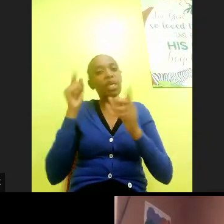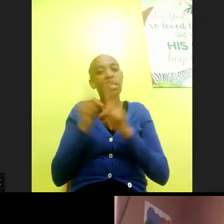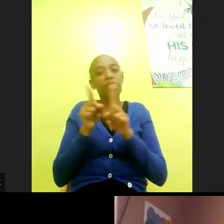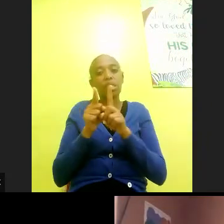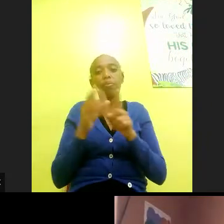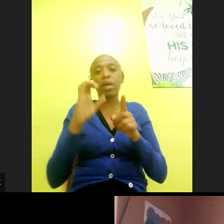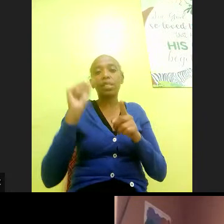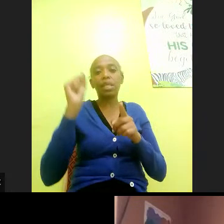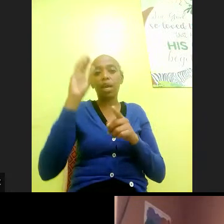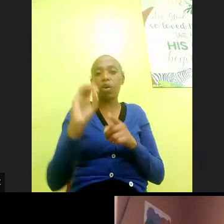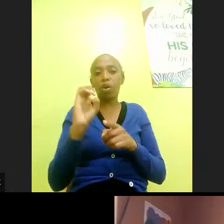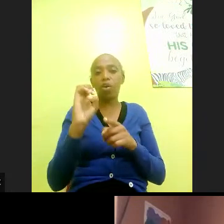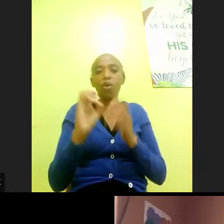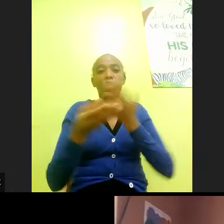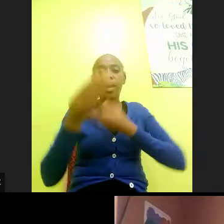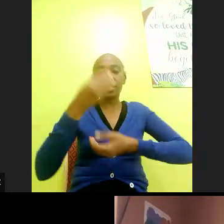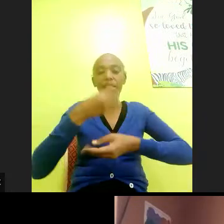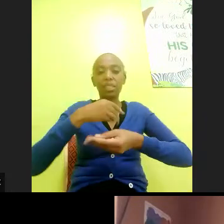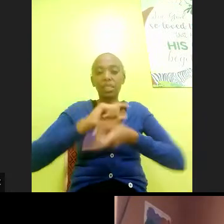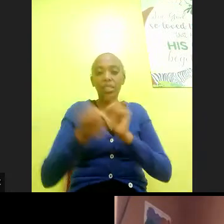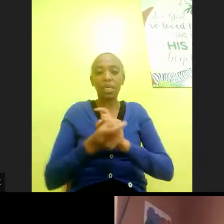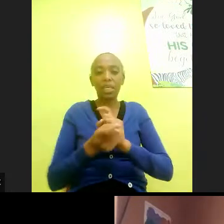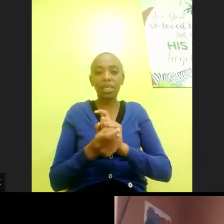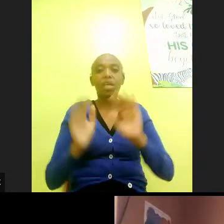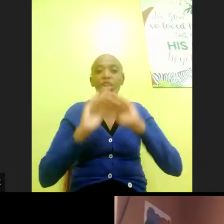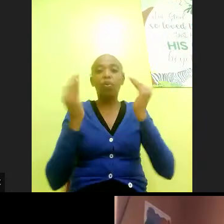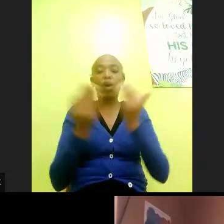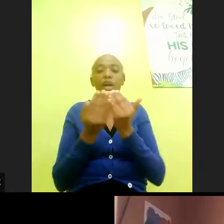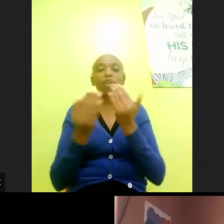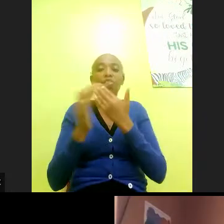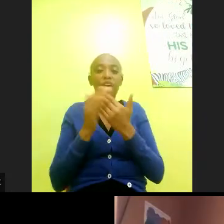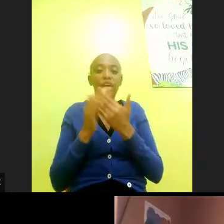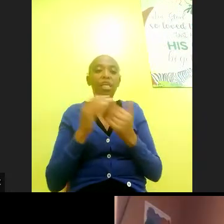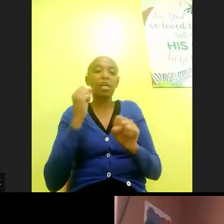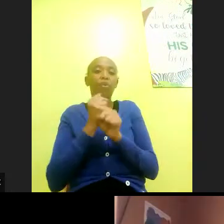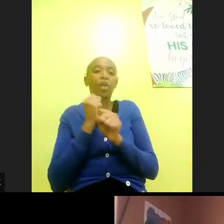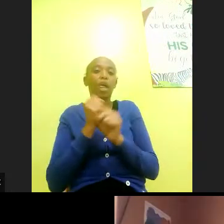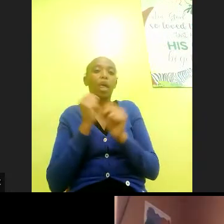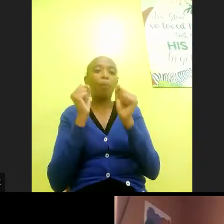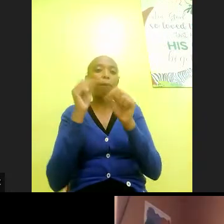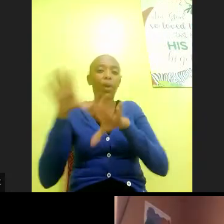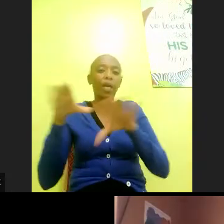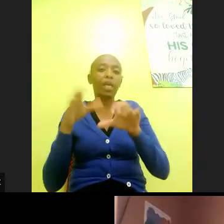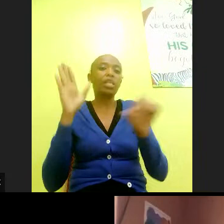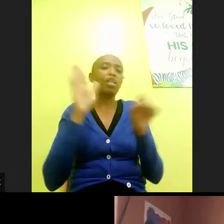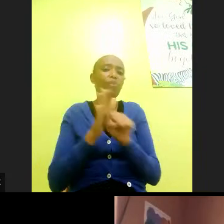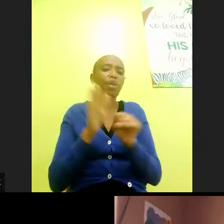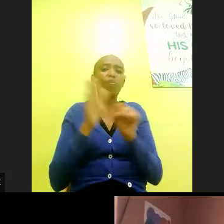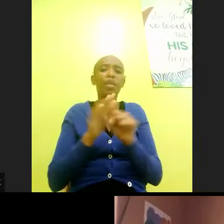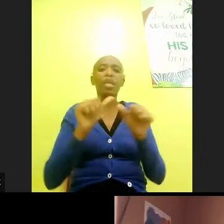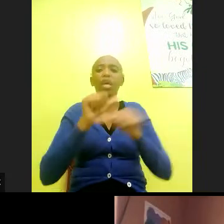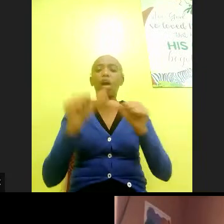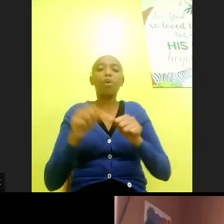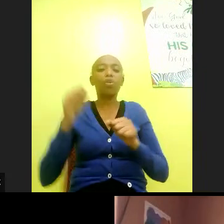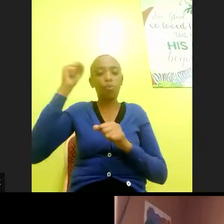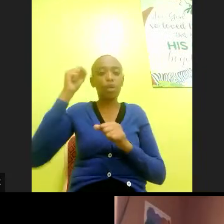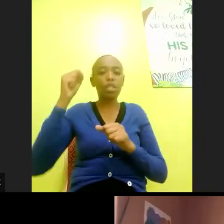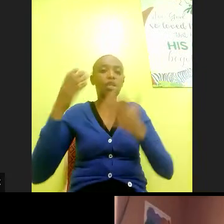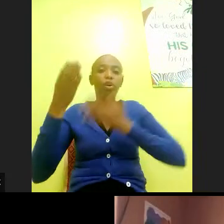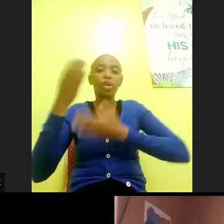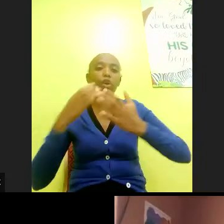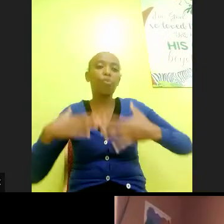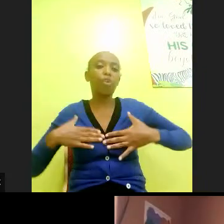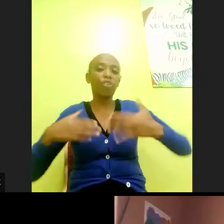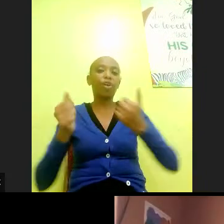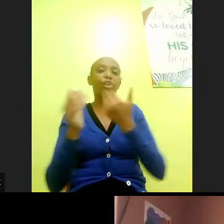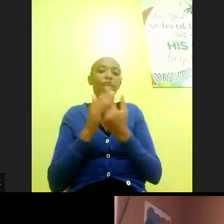the Global Integration of Nursing Labor Markets, and numerous articles on the political economy of healthcare,